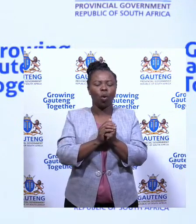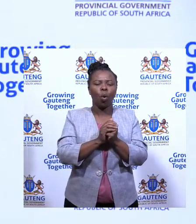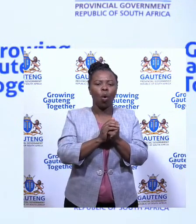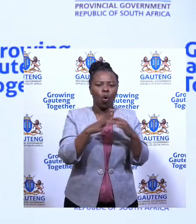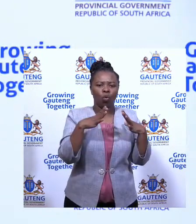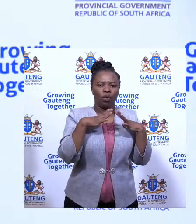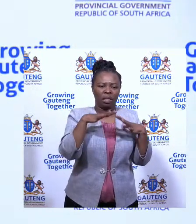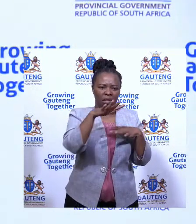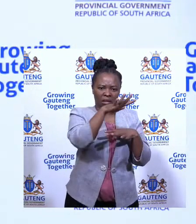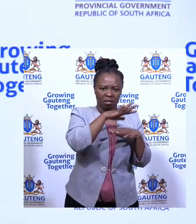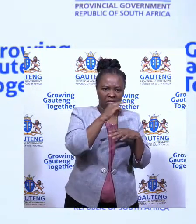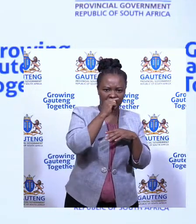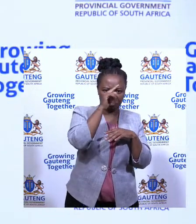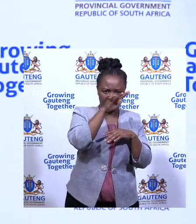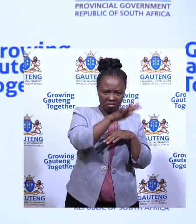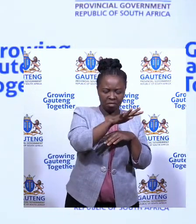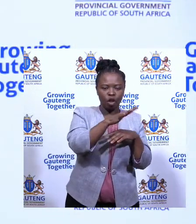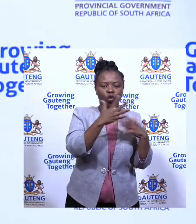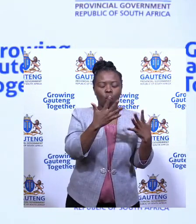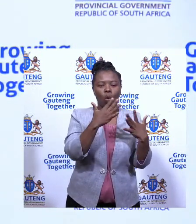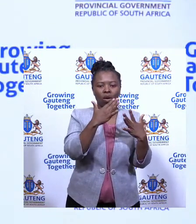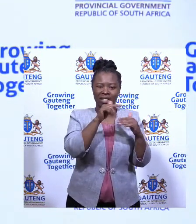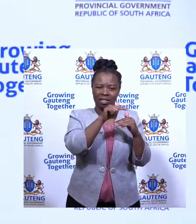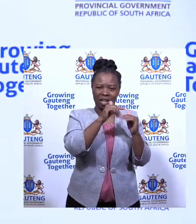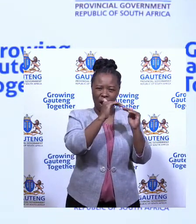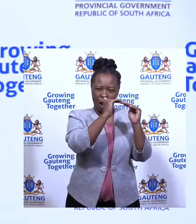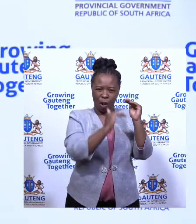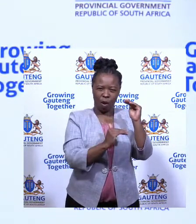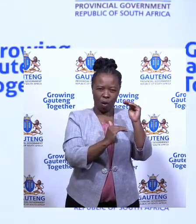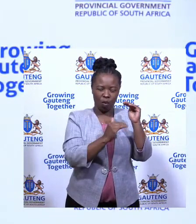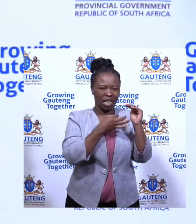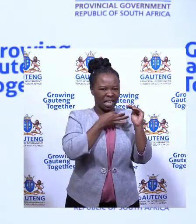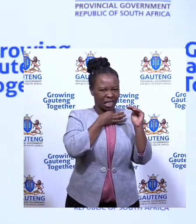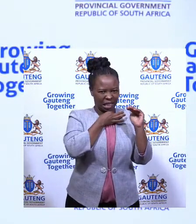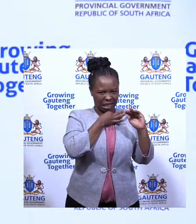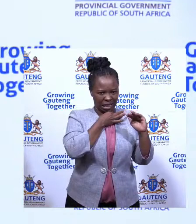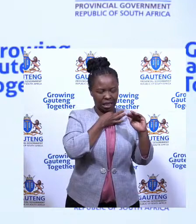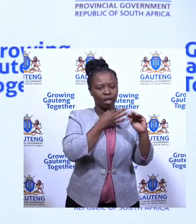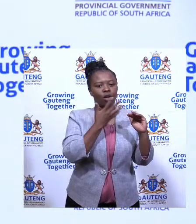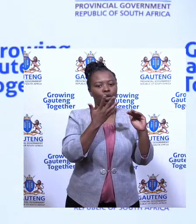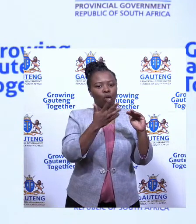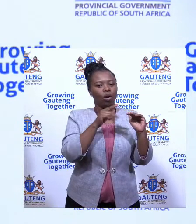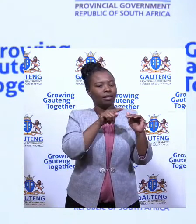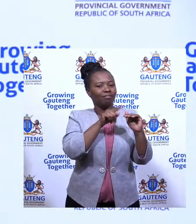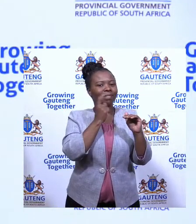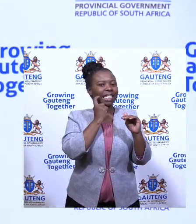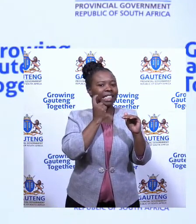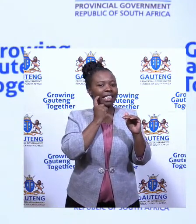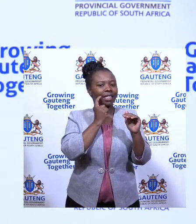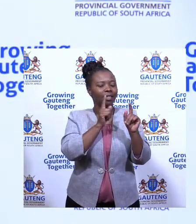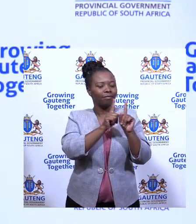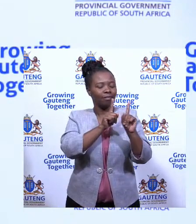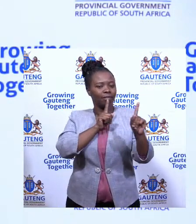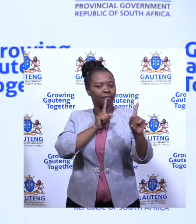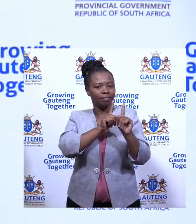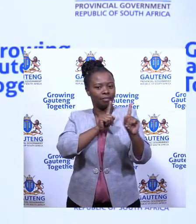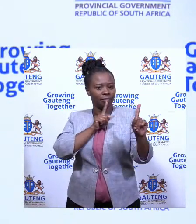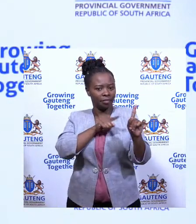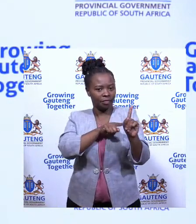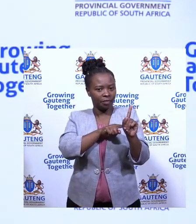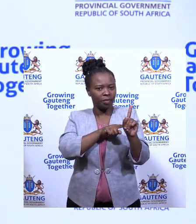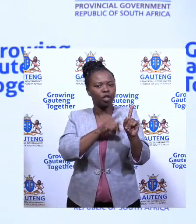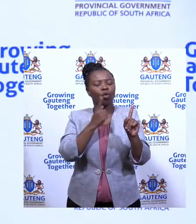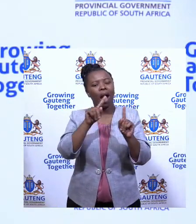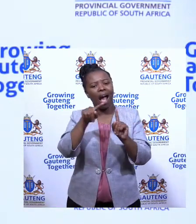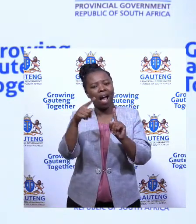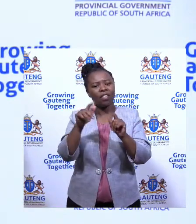suburbs have a far lower risk and it's much easier for them to be able to maintain social distance. And some of the real challenges that we noted